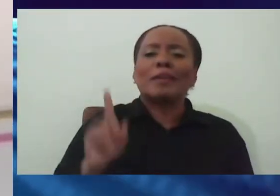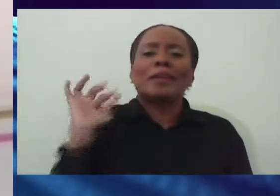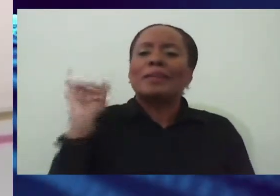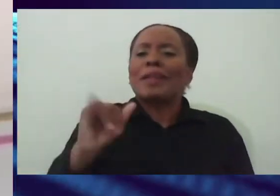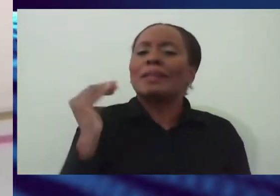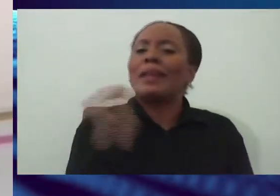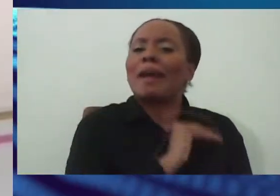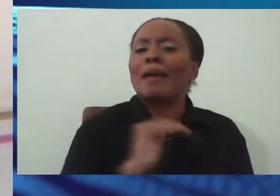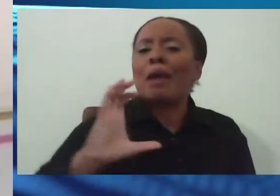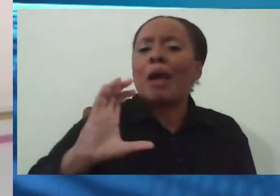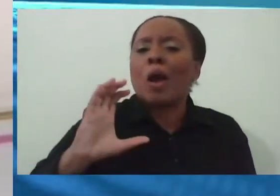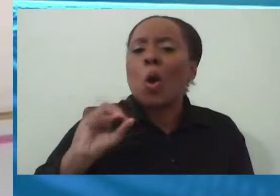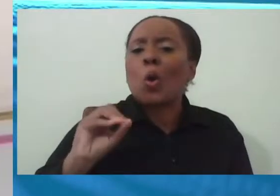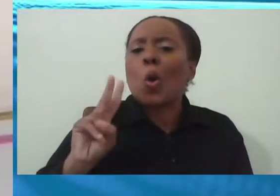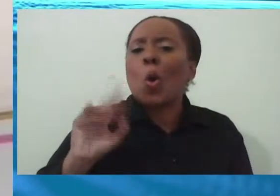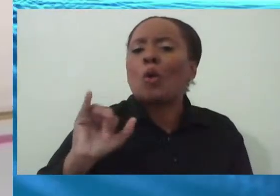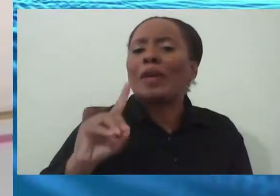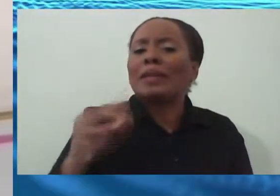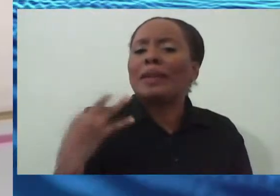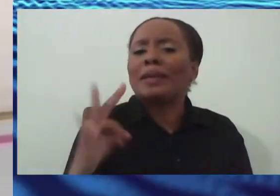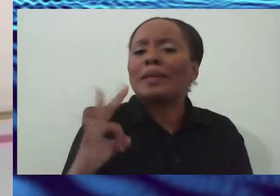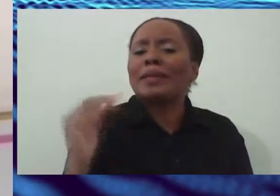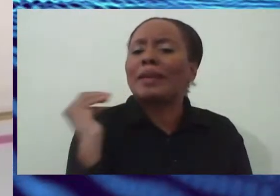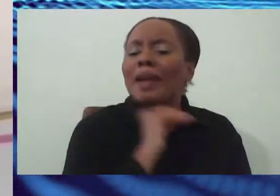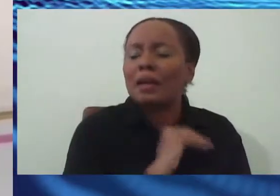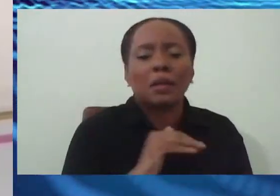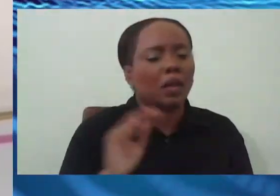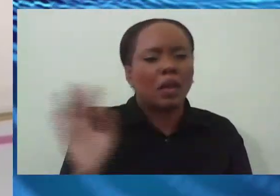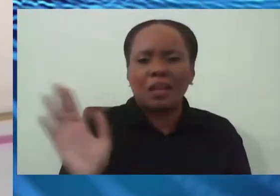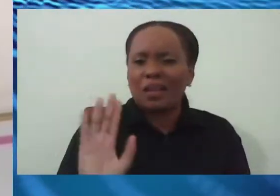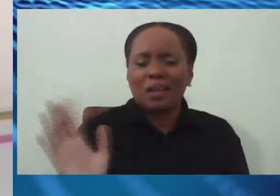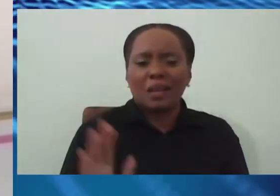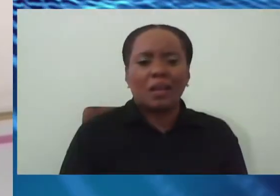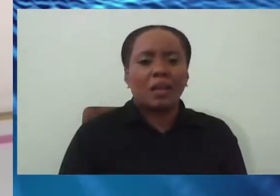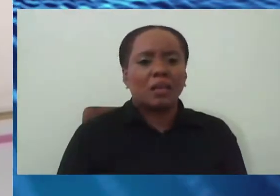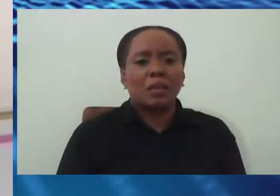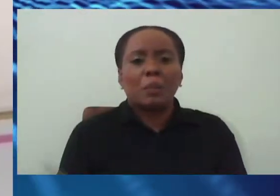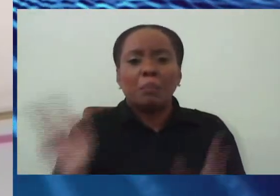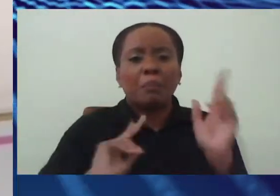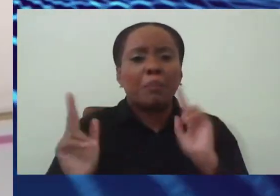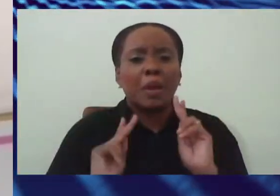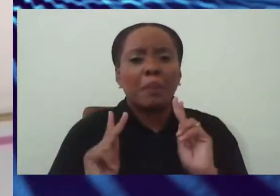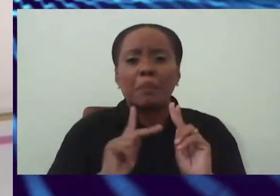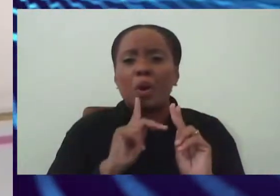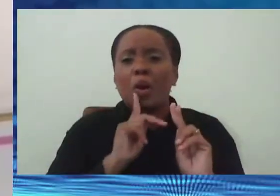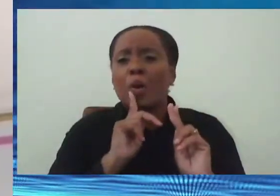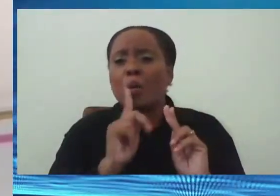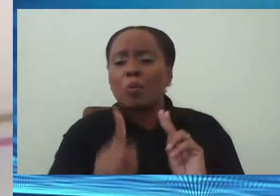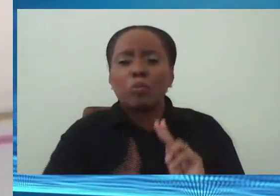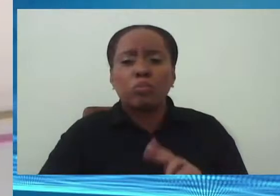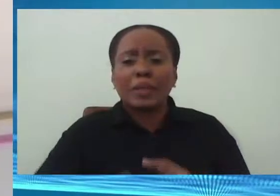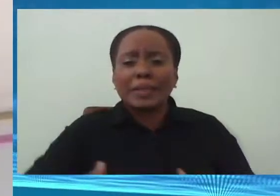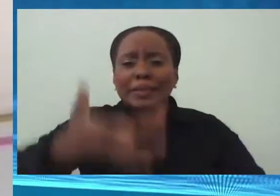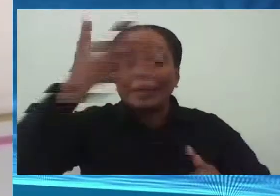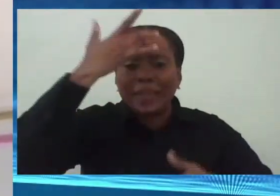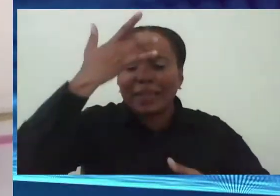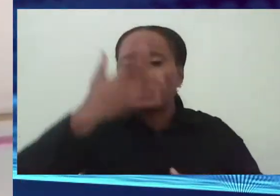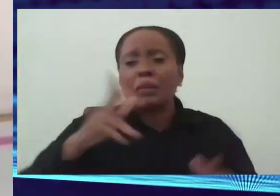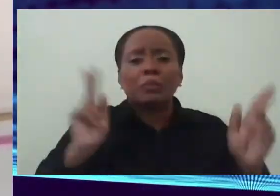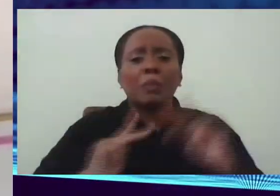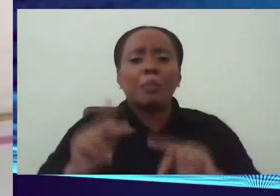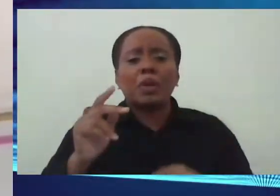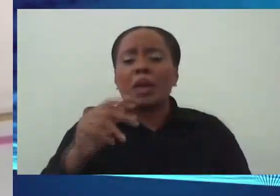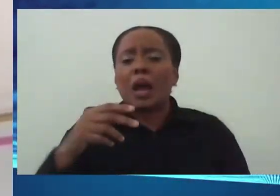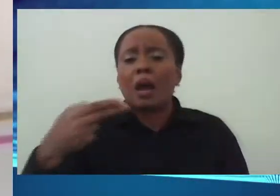case. I think those persons who have been ill can attest to that, and the public health practitioners and the persons at Harrison Point, and just